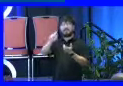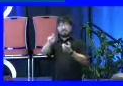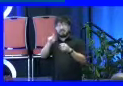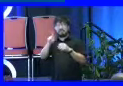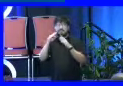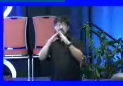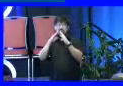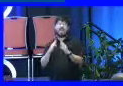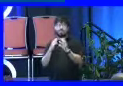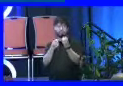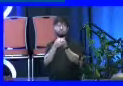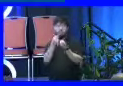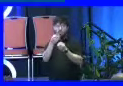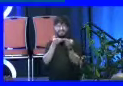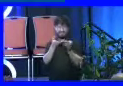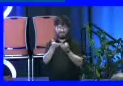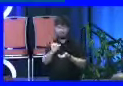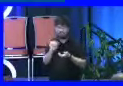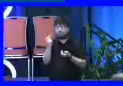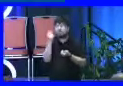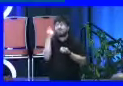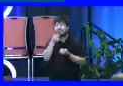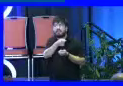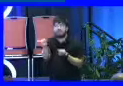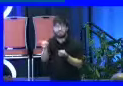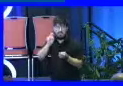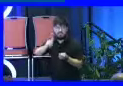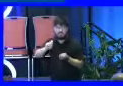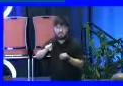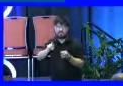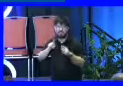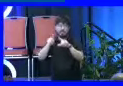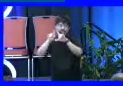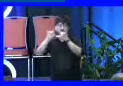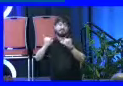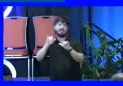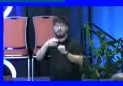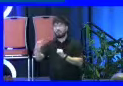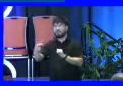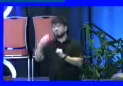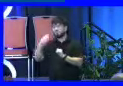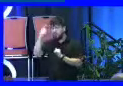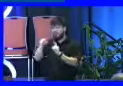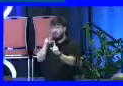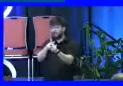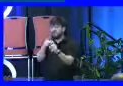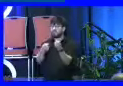and services, and better understanding their needs, as well as resources to serve them.